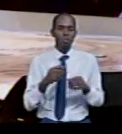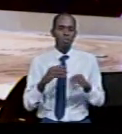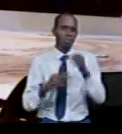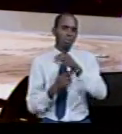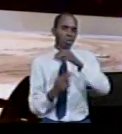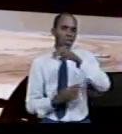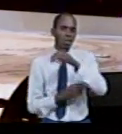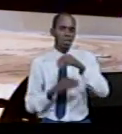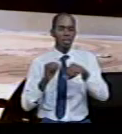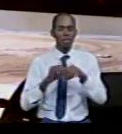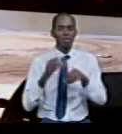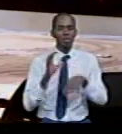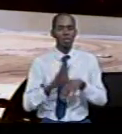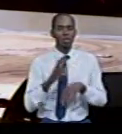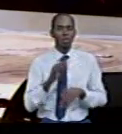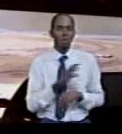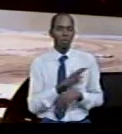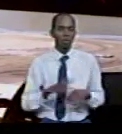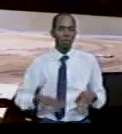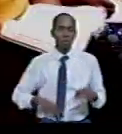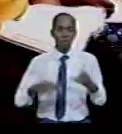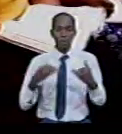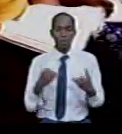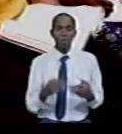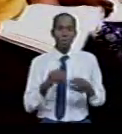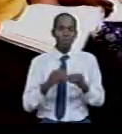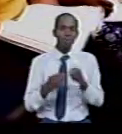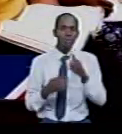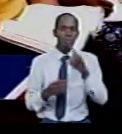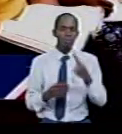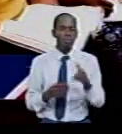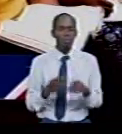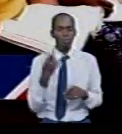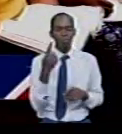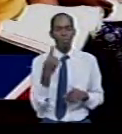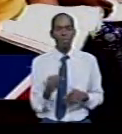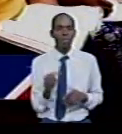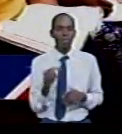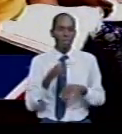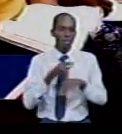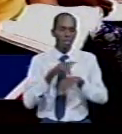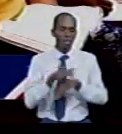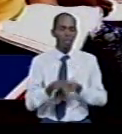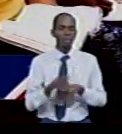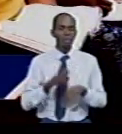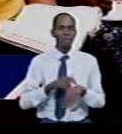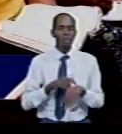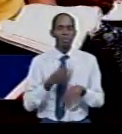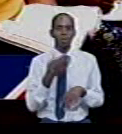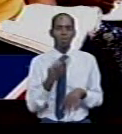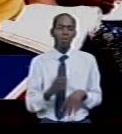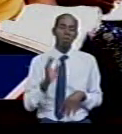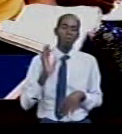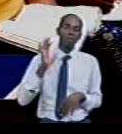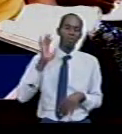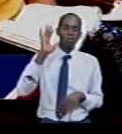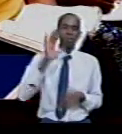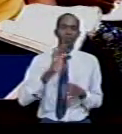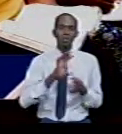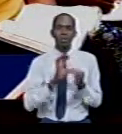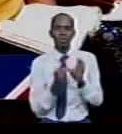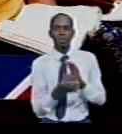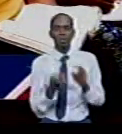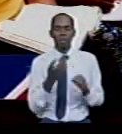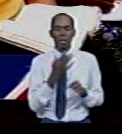Let's look at number one, the early period of his conversion and conviction.